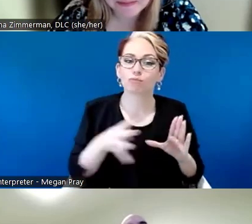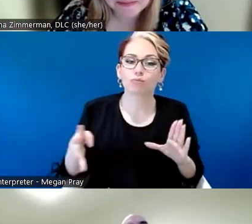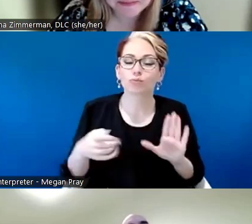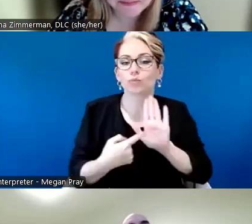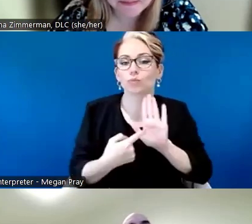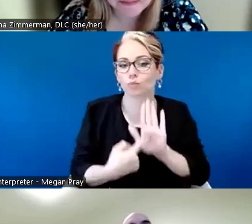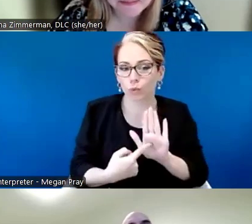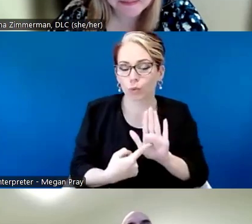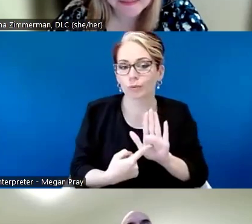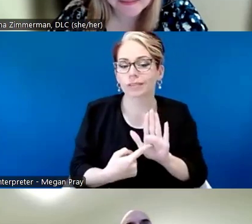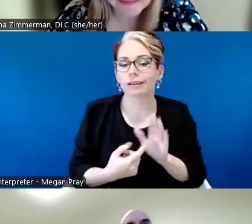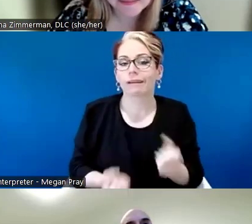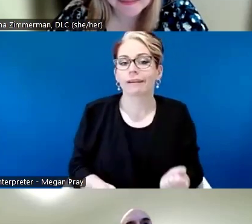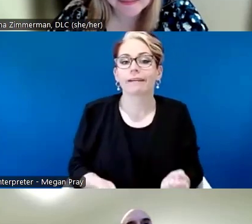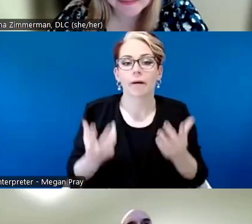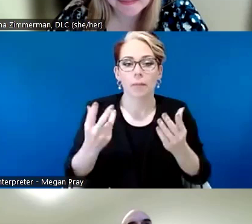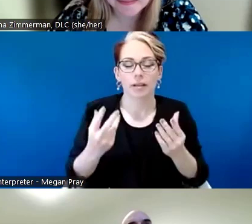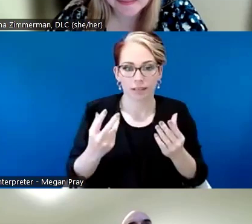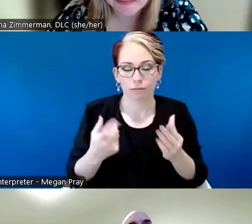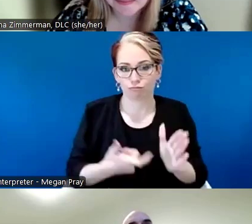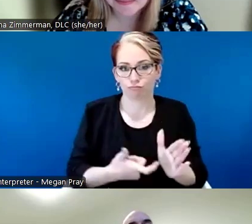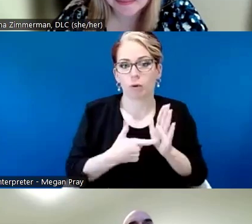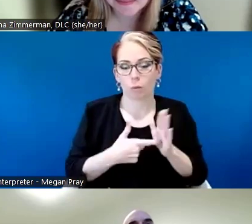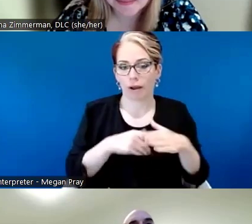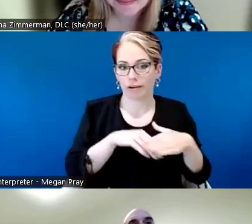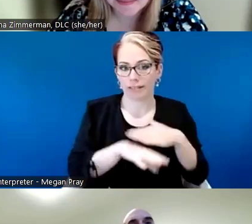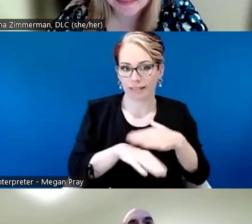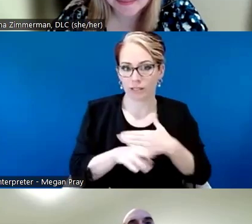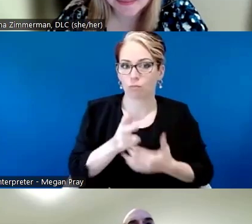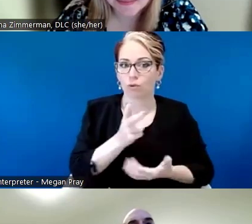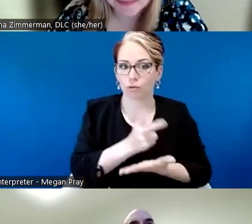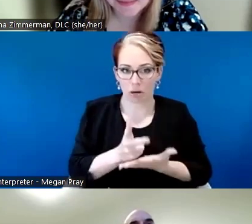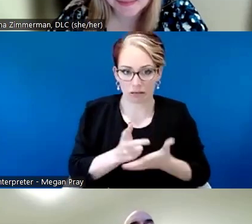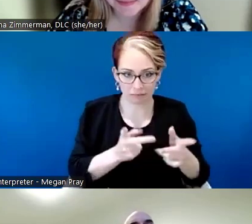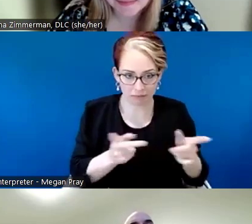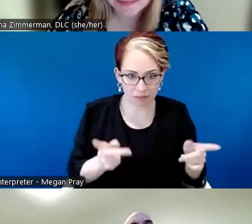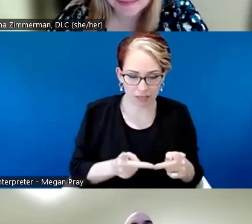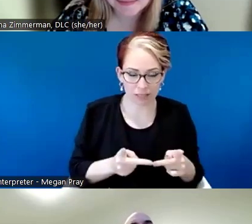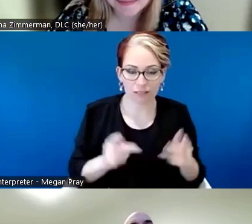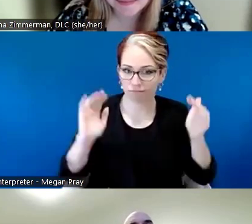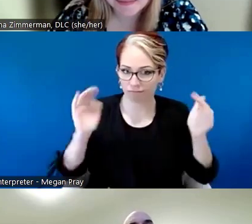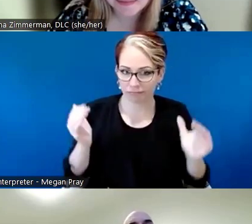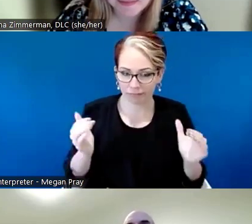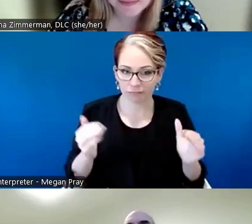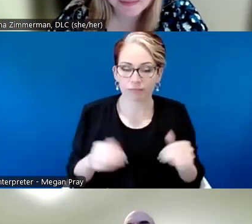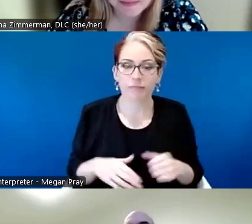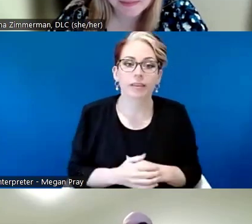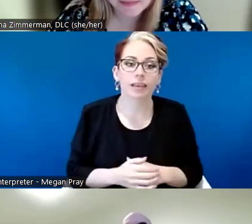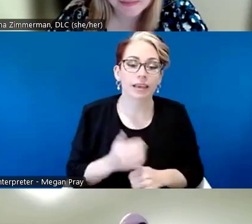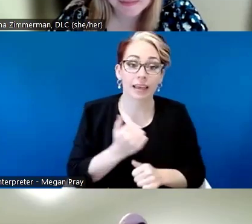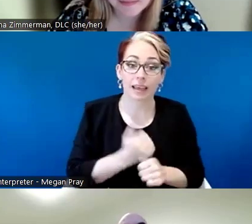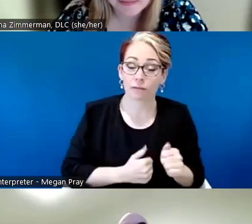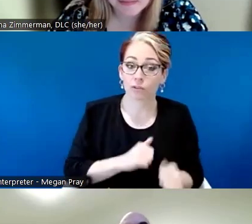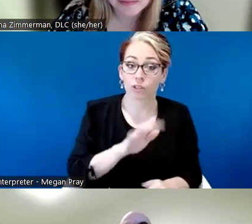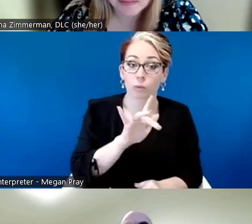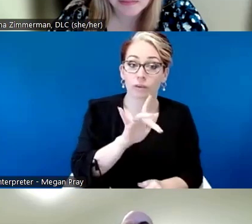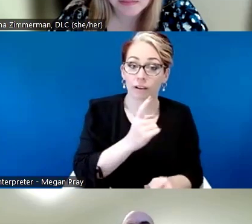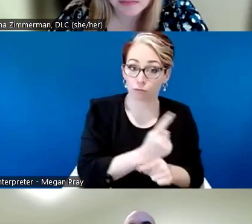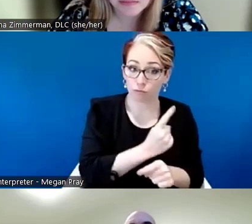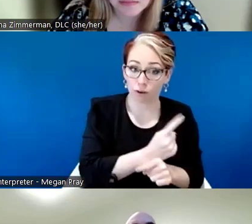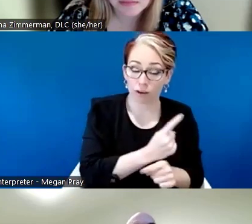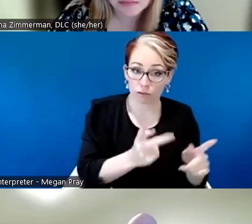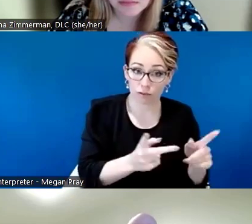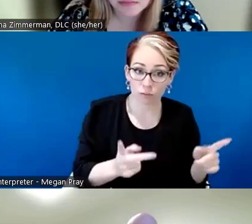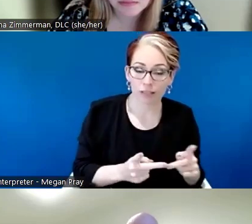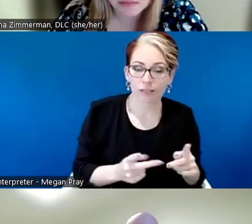number of required accessible spaces. As I said earlier, there should be at least one for every 25 spaces in the parking